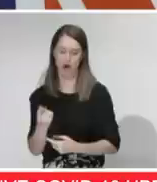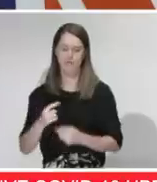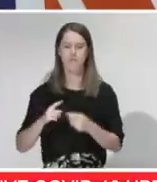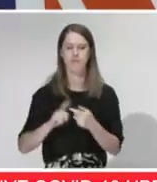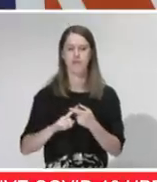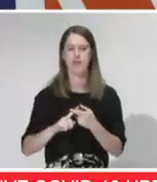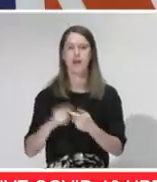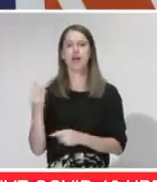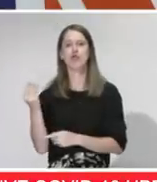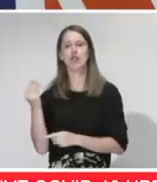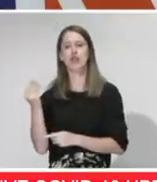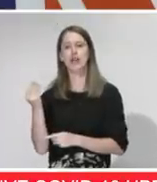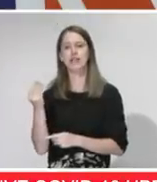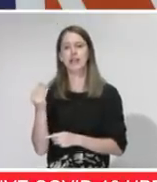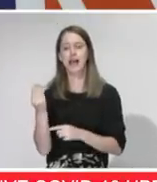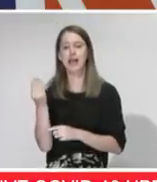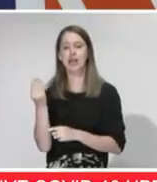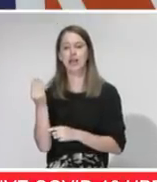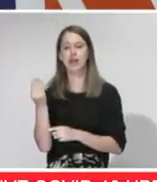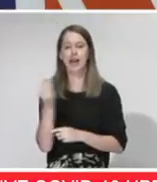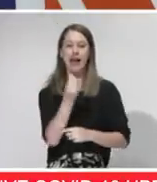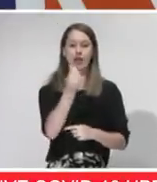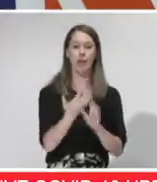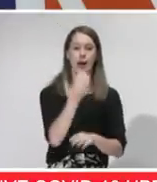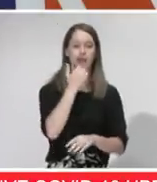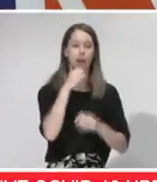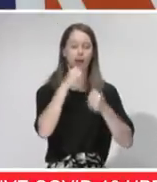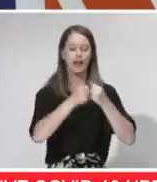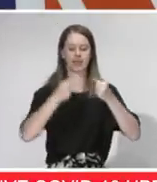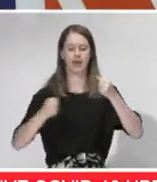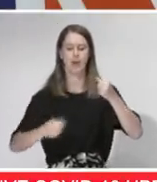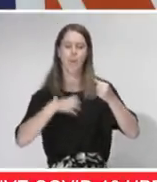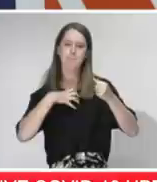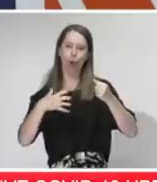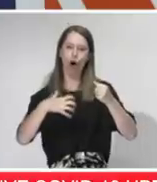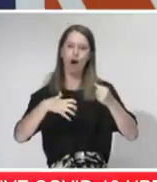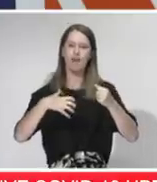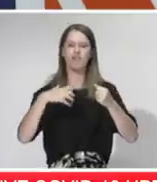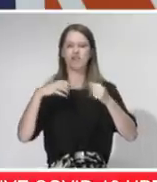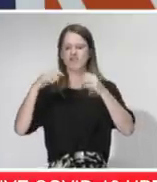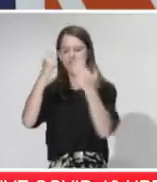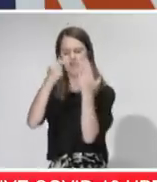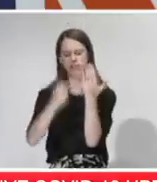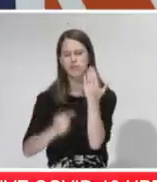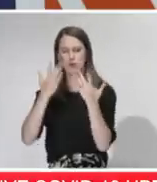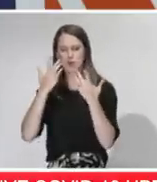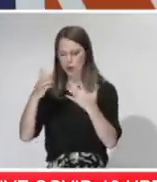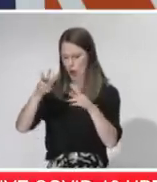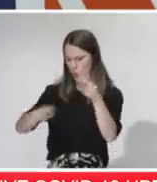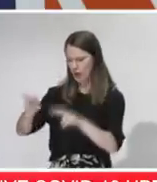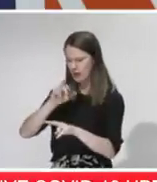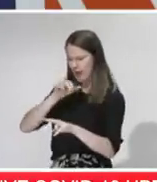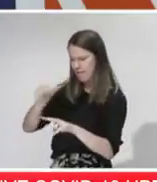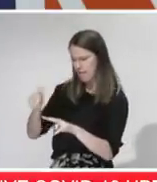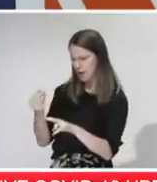Treasury's weekly economic update will now be expanded to include additional indicators of economic activity in order for there to be regular